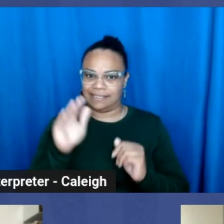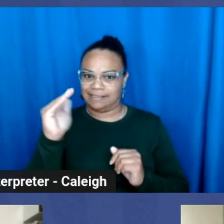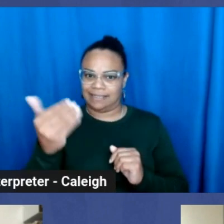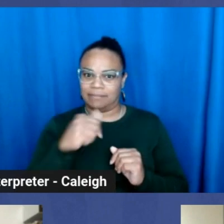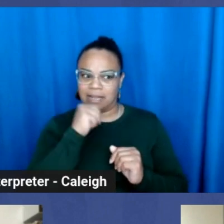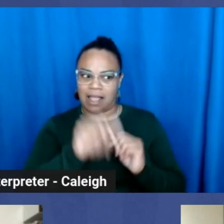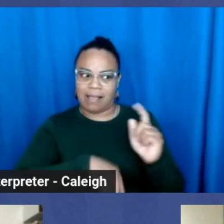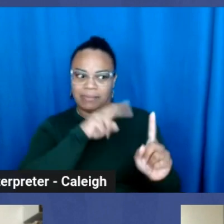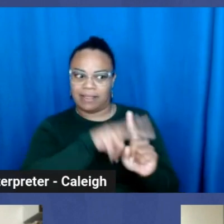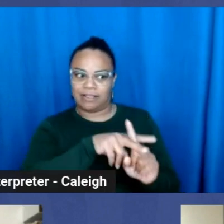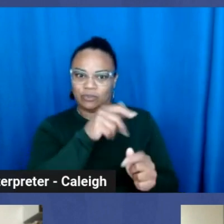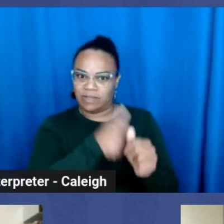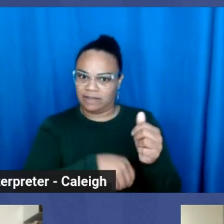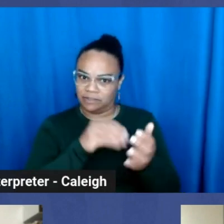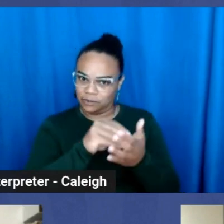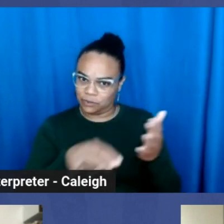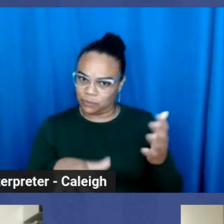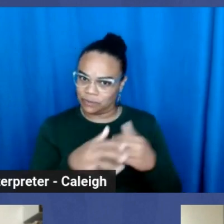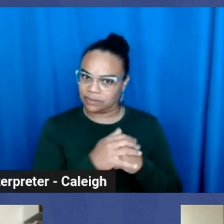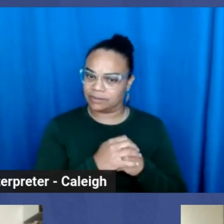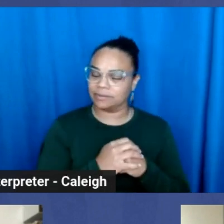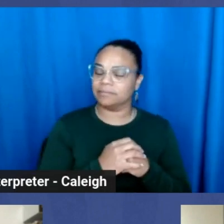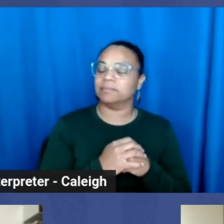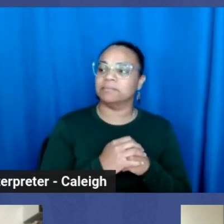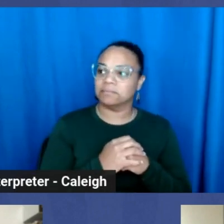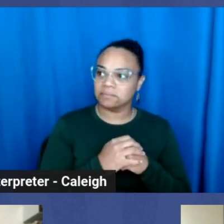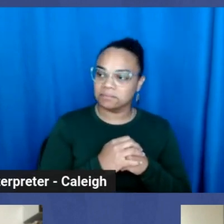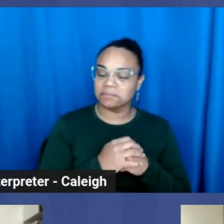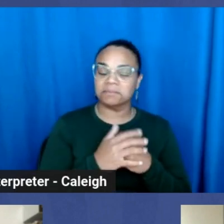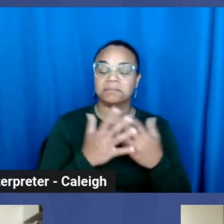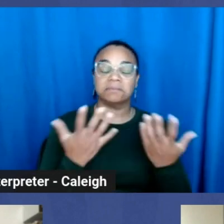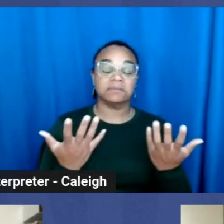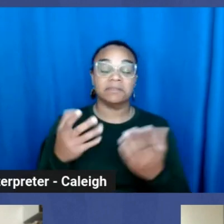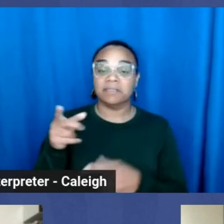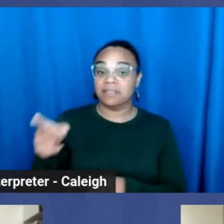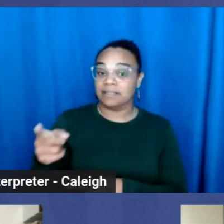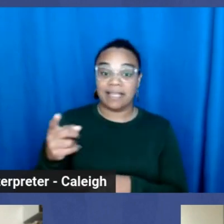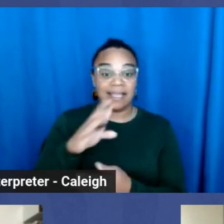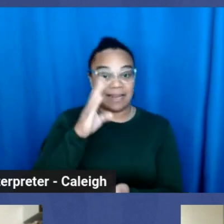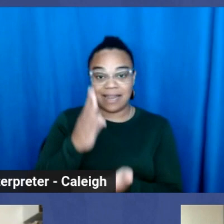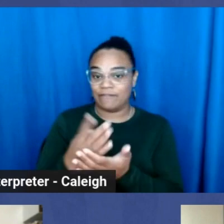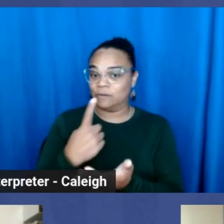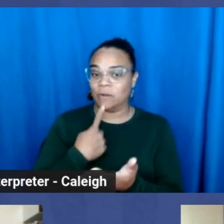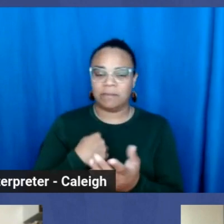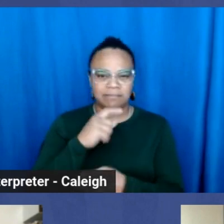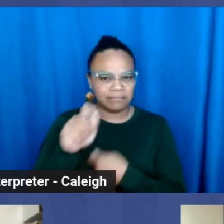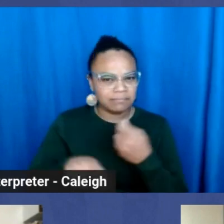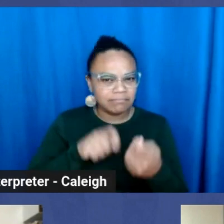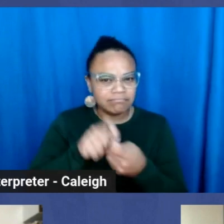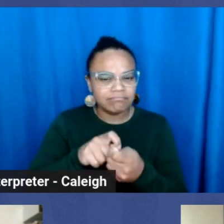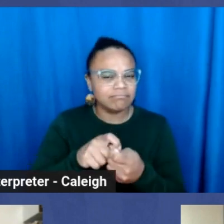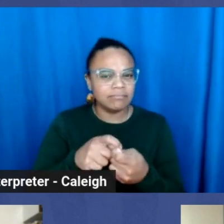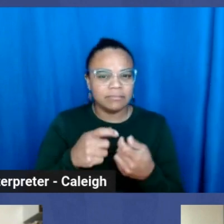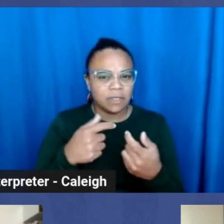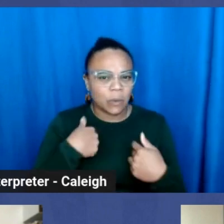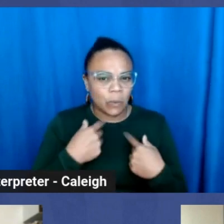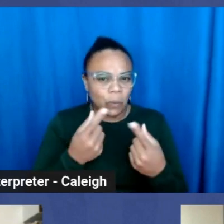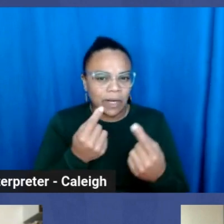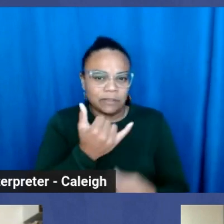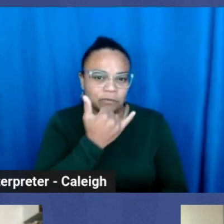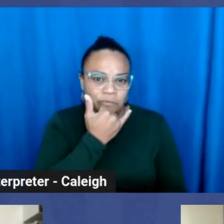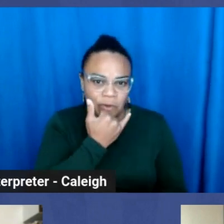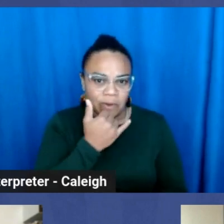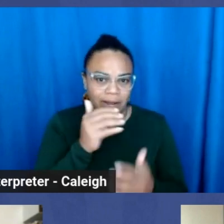every student. And so, again, no specifics were ever really provided as to what I did